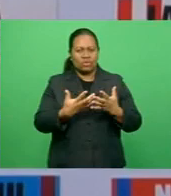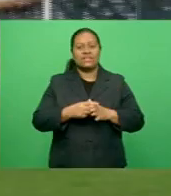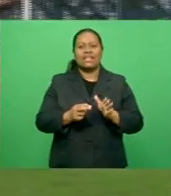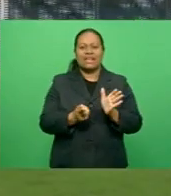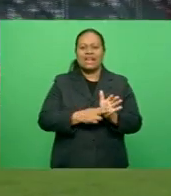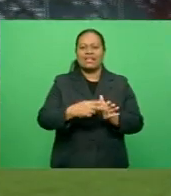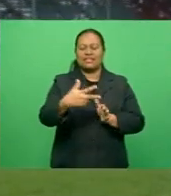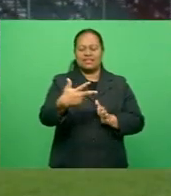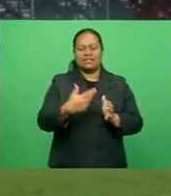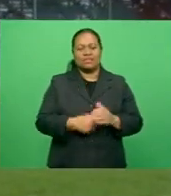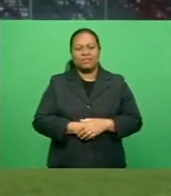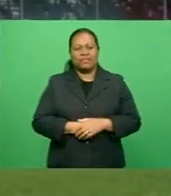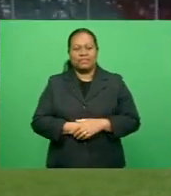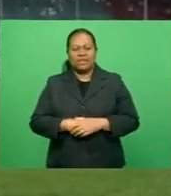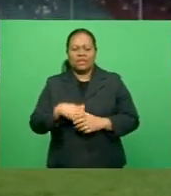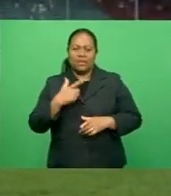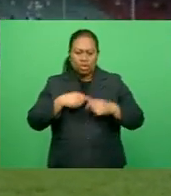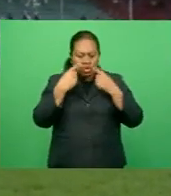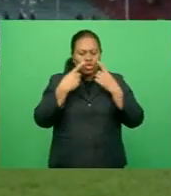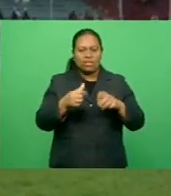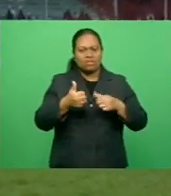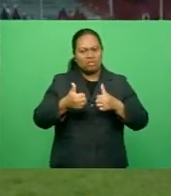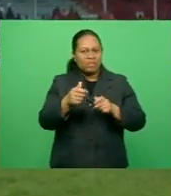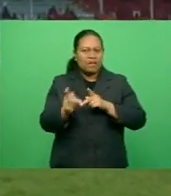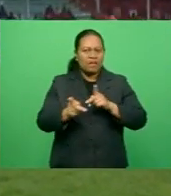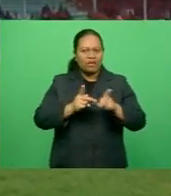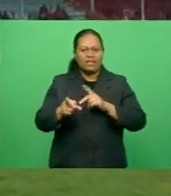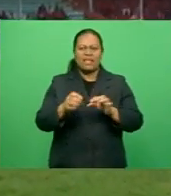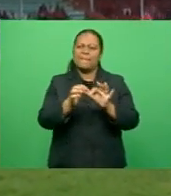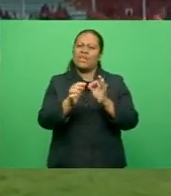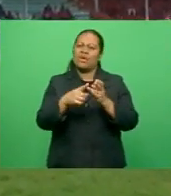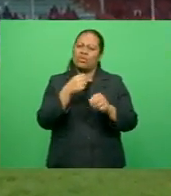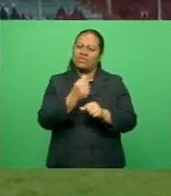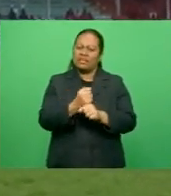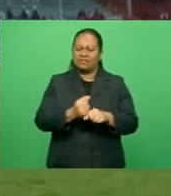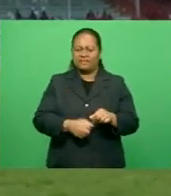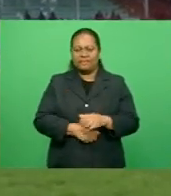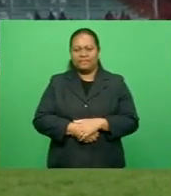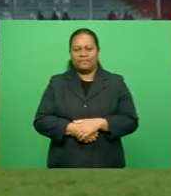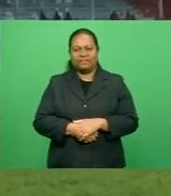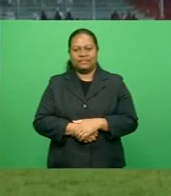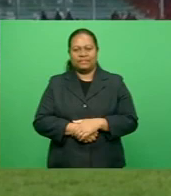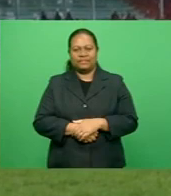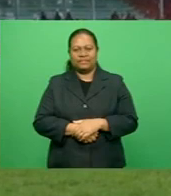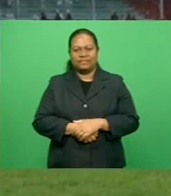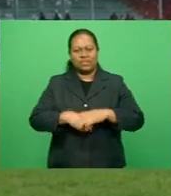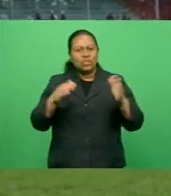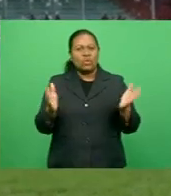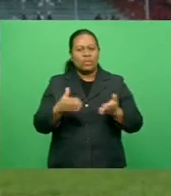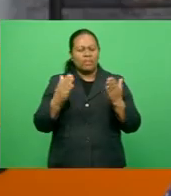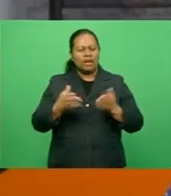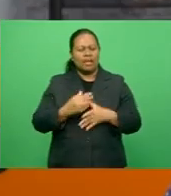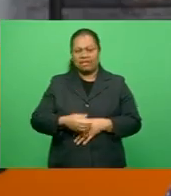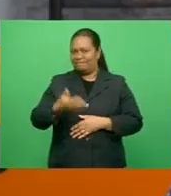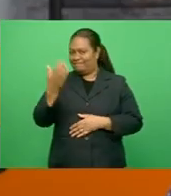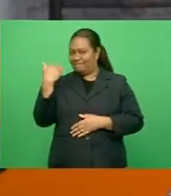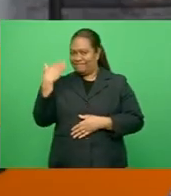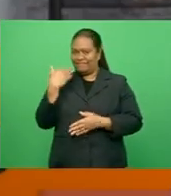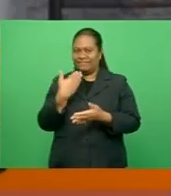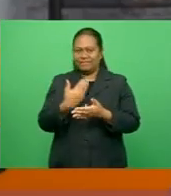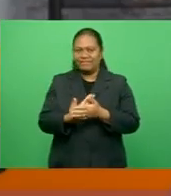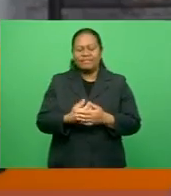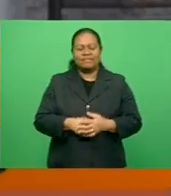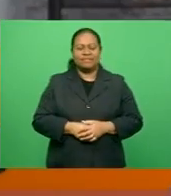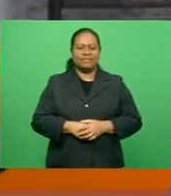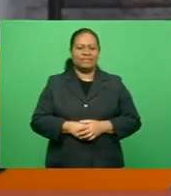Nesinu, following the impressive performance in the Punja's Battle of the Giants. We have all played just recently. LAUTOKA, it was a draw game in